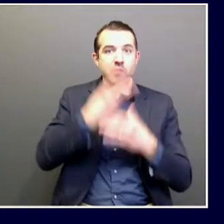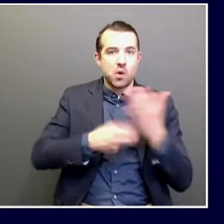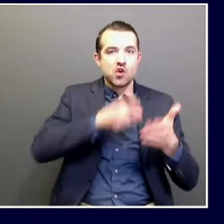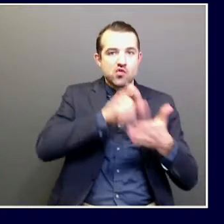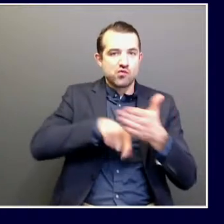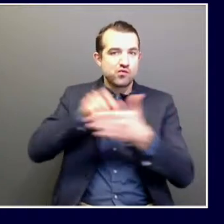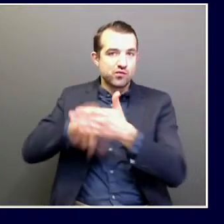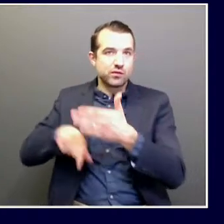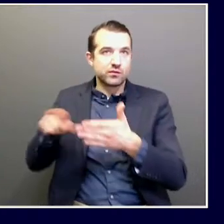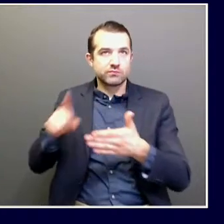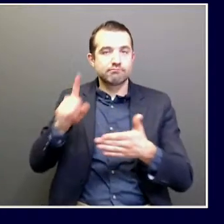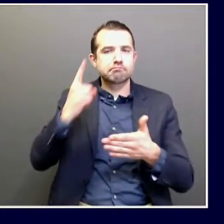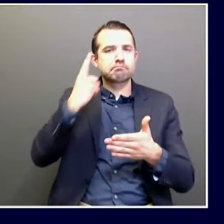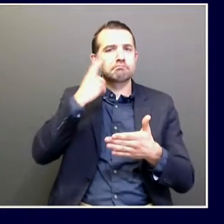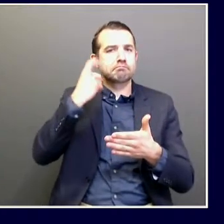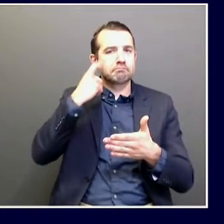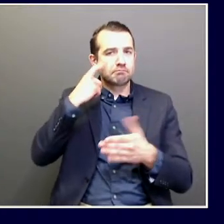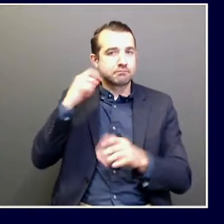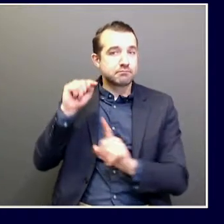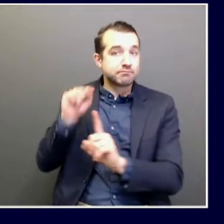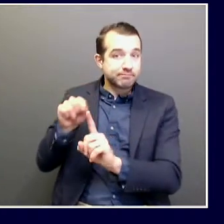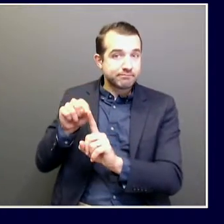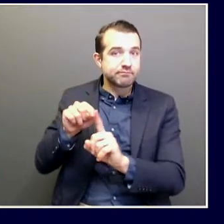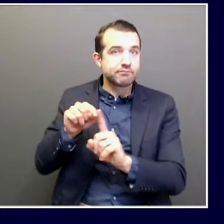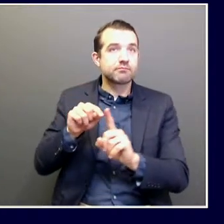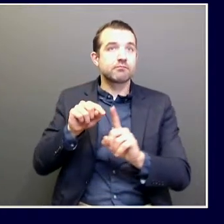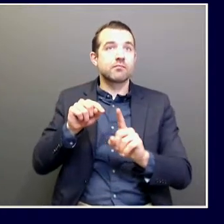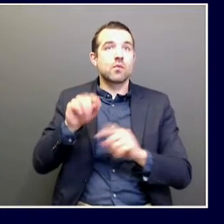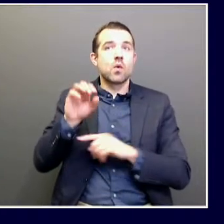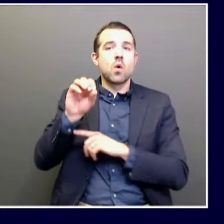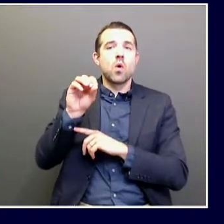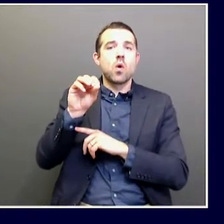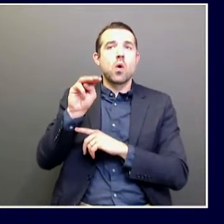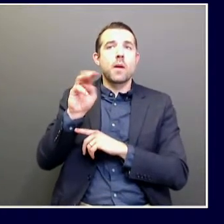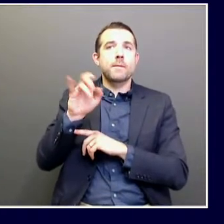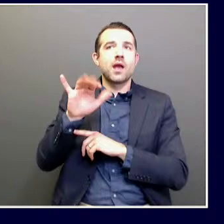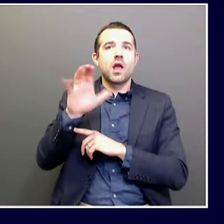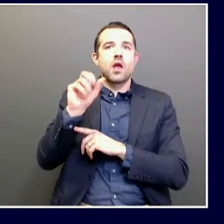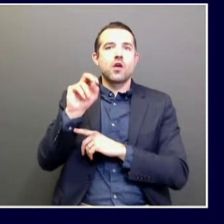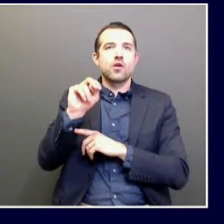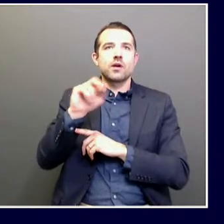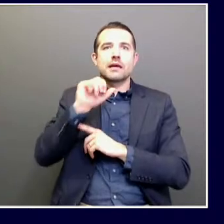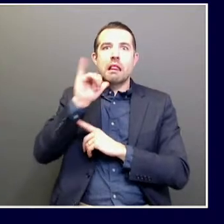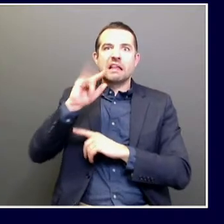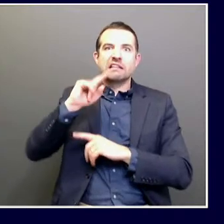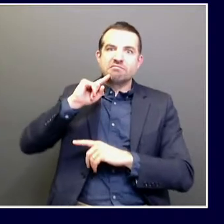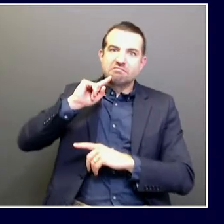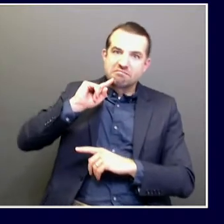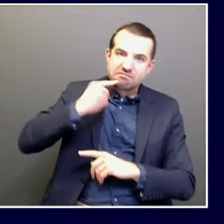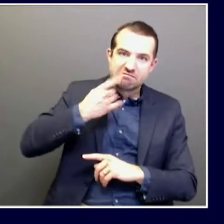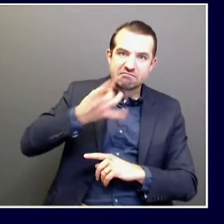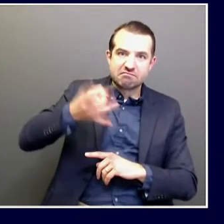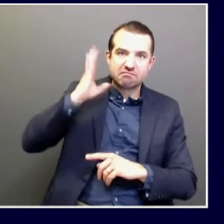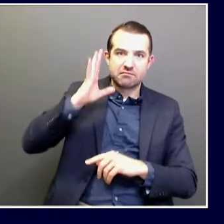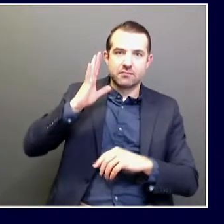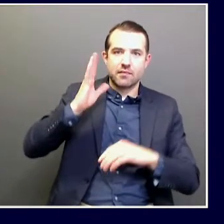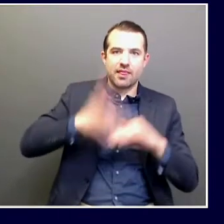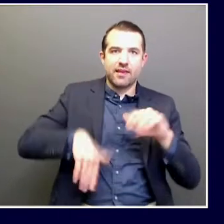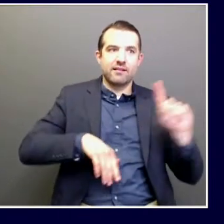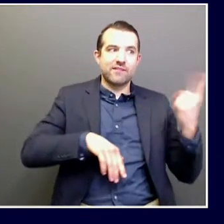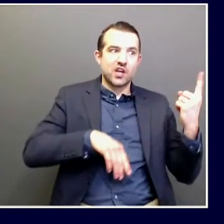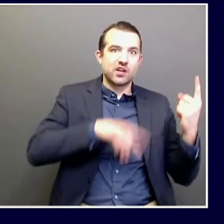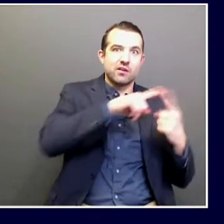Omicron might not be more severe than Delta or previous variants. How much less severe it may or may not